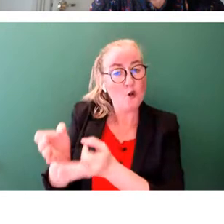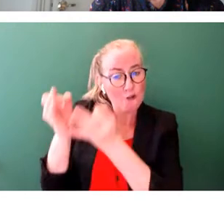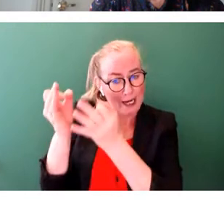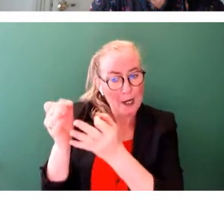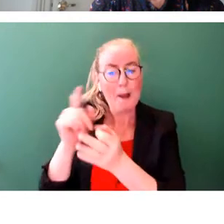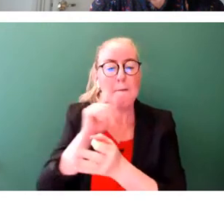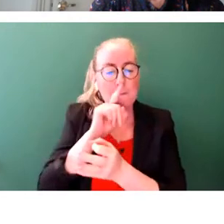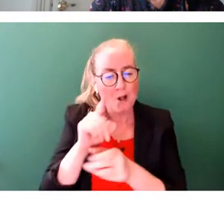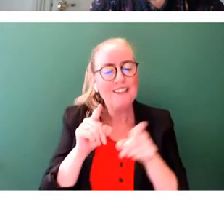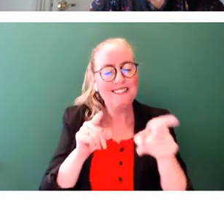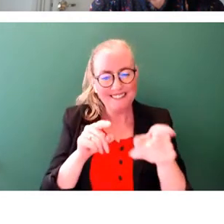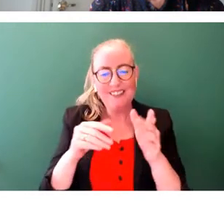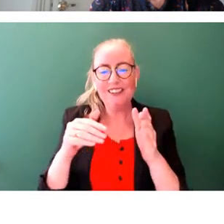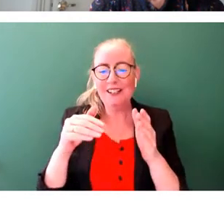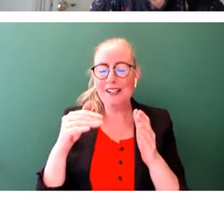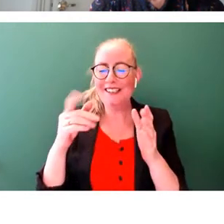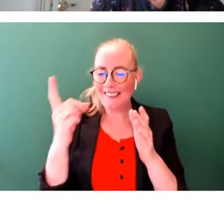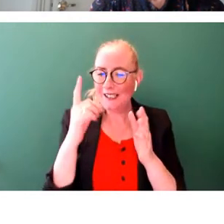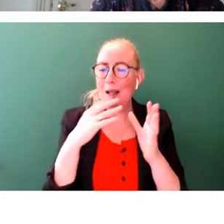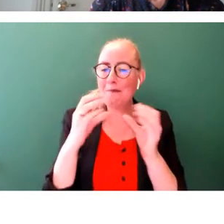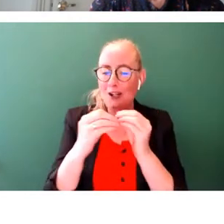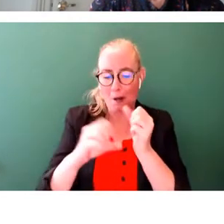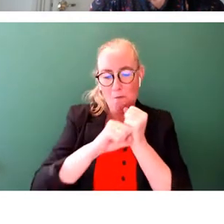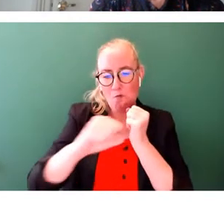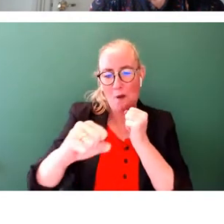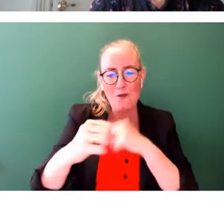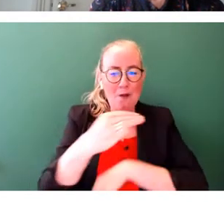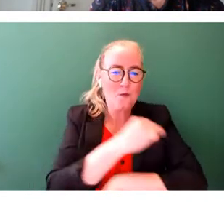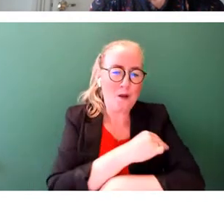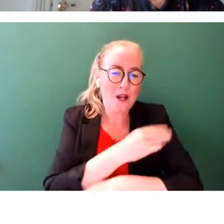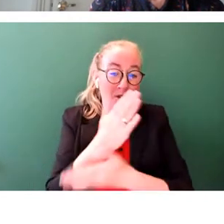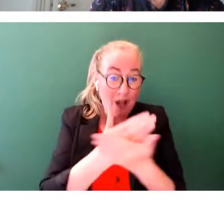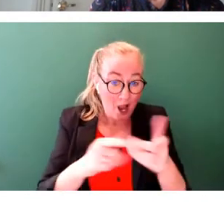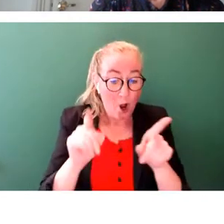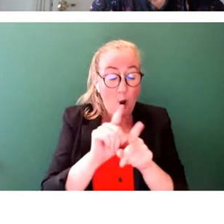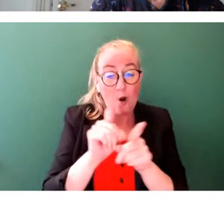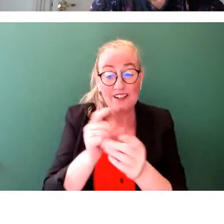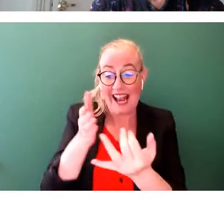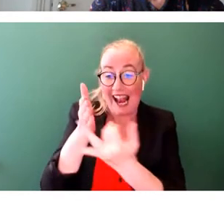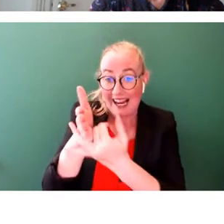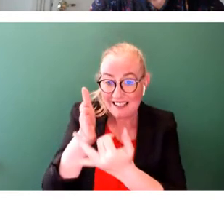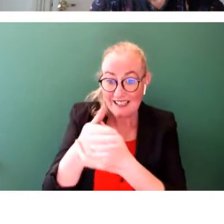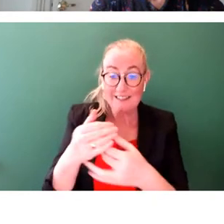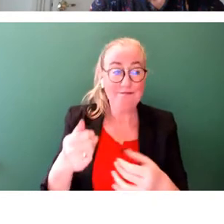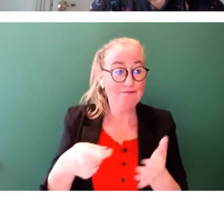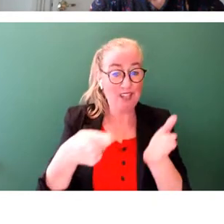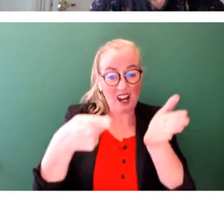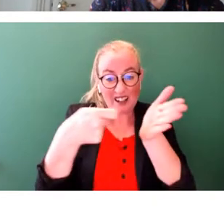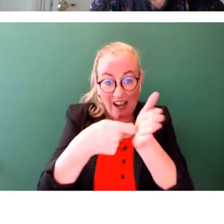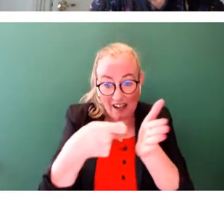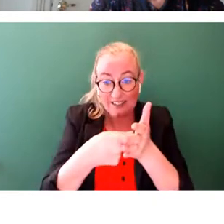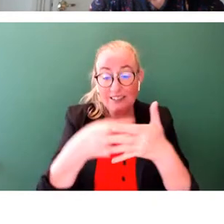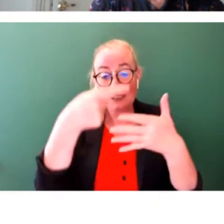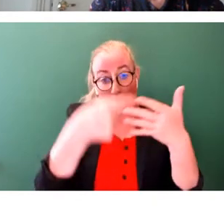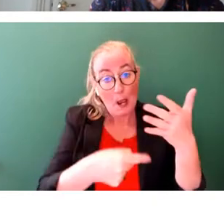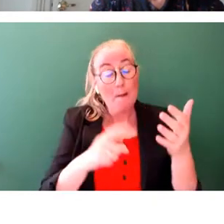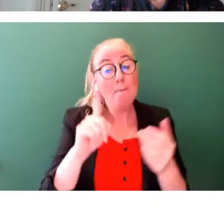infrastructure problems in many areas and accessibility and cost and so on. But I do